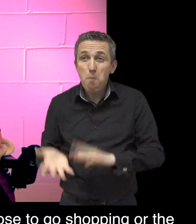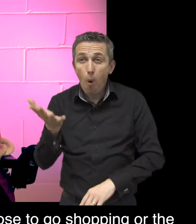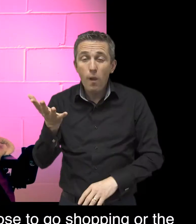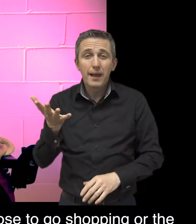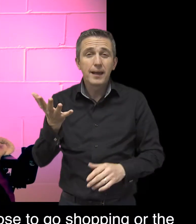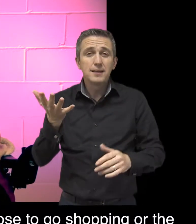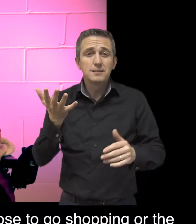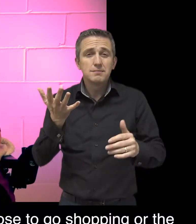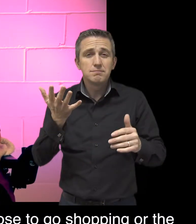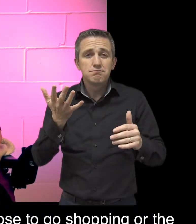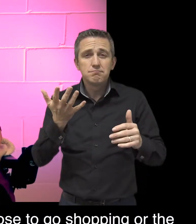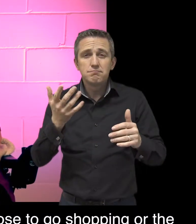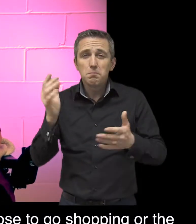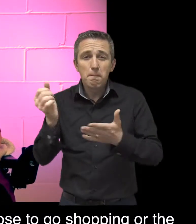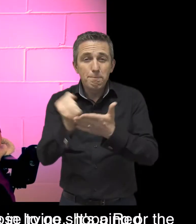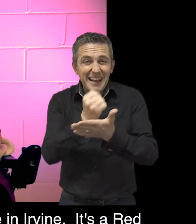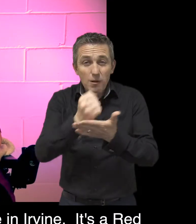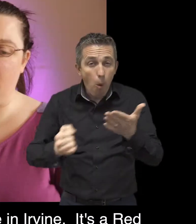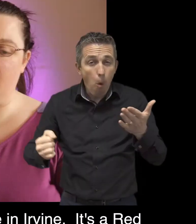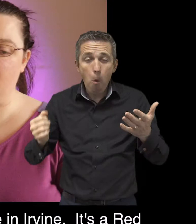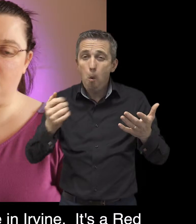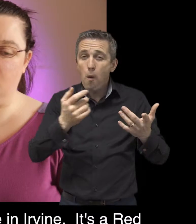I went to the bingo,